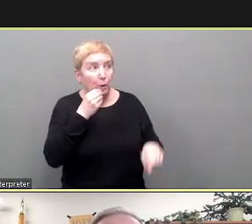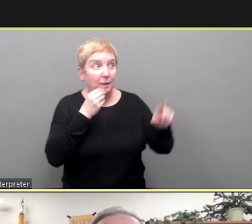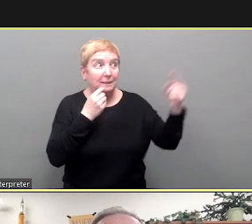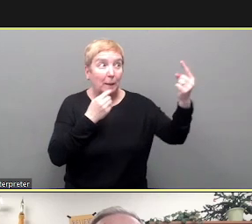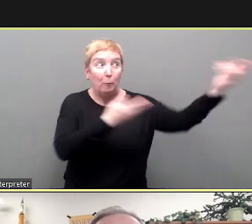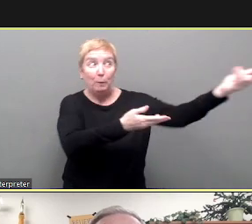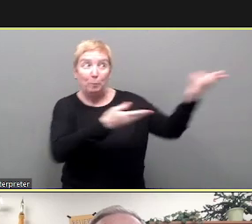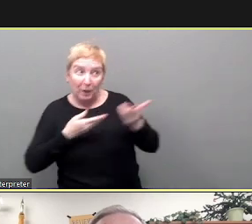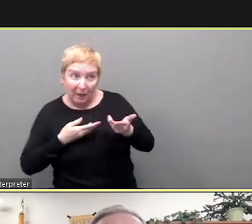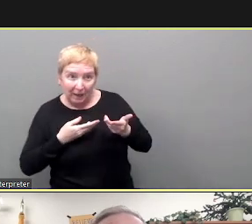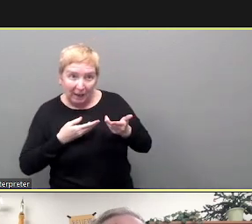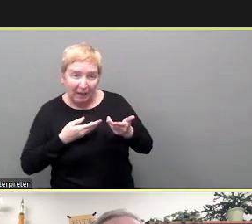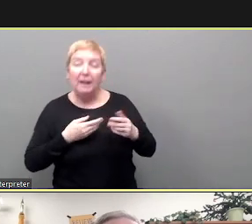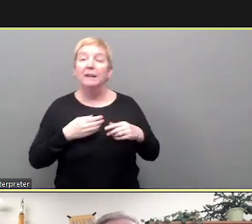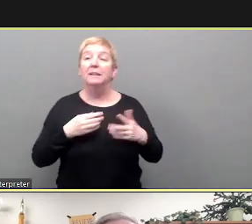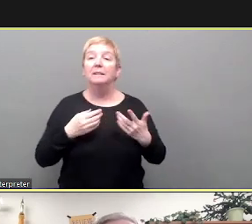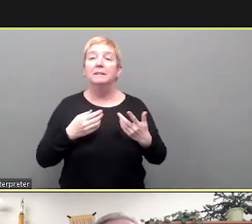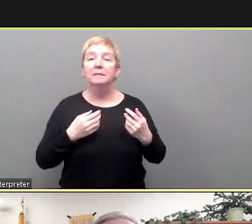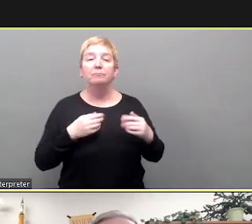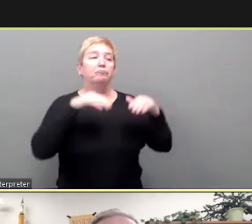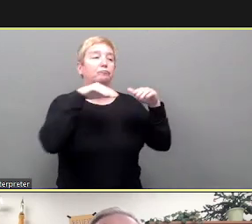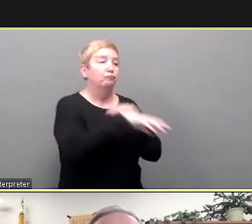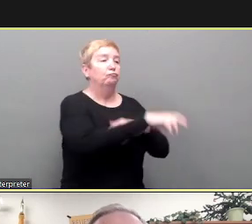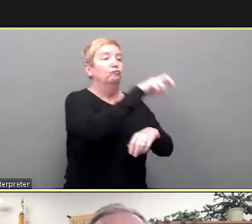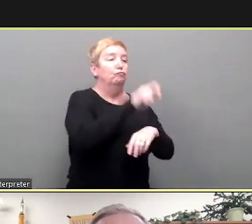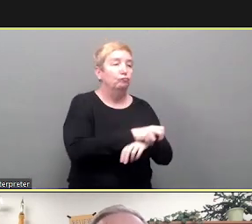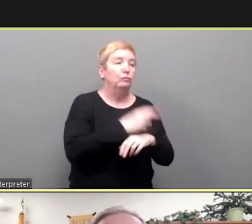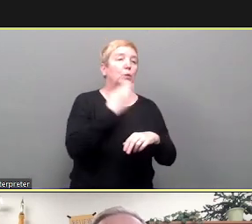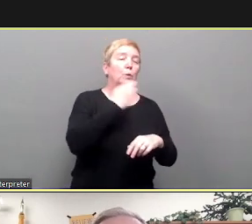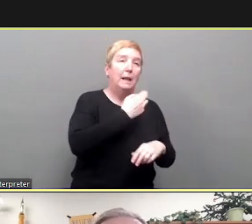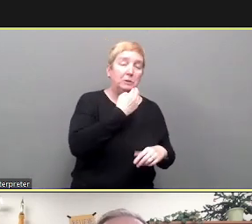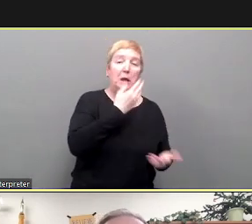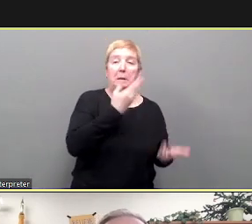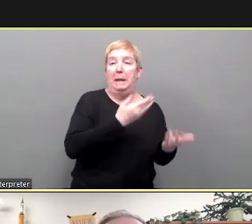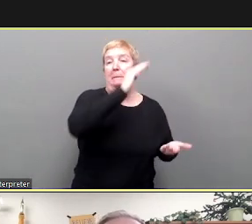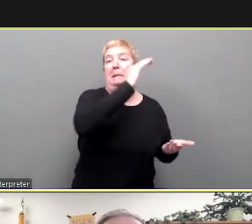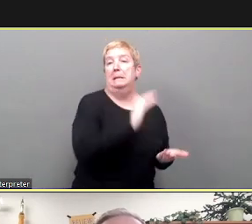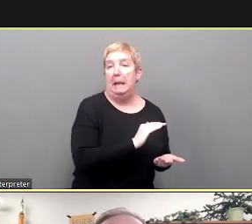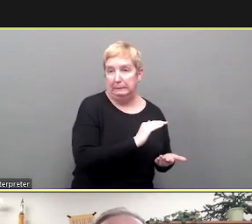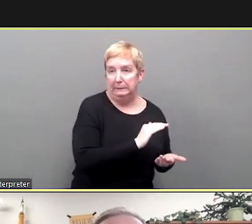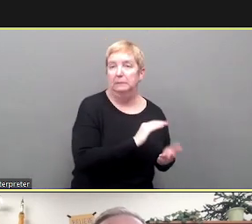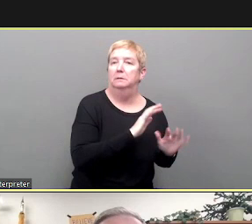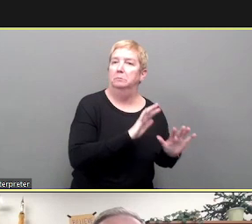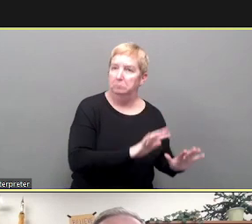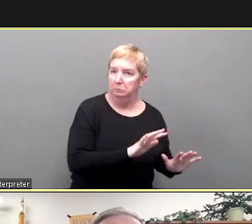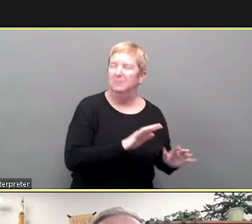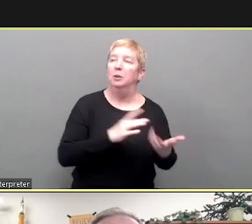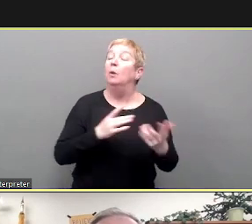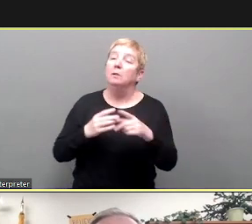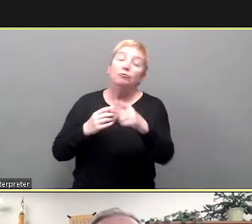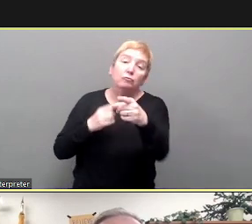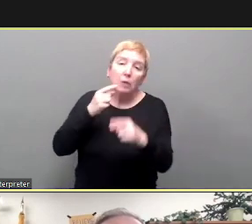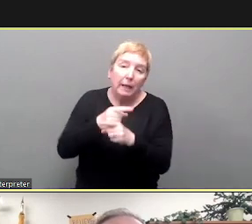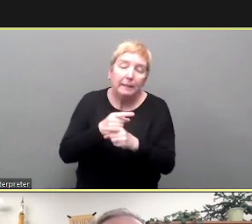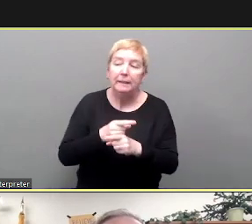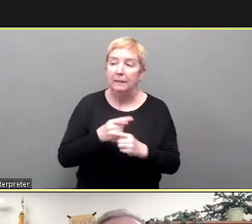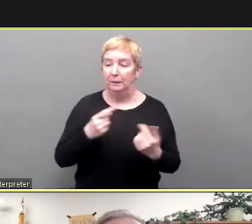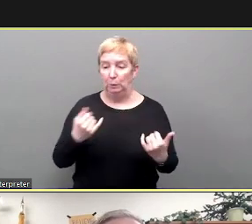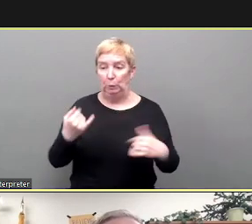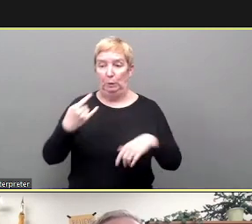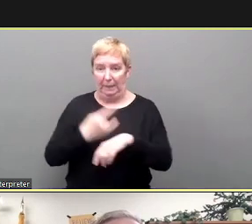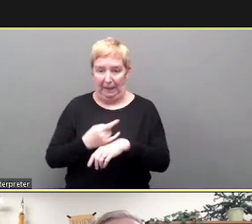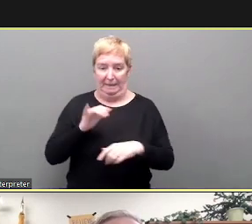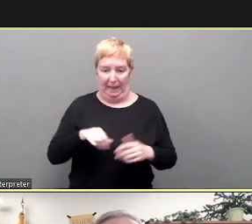provides that platform for you to be exposed much more. So it's helpful in telling you, all right, now is the time where I need to alter my behavior